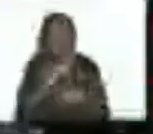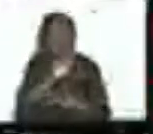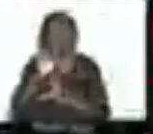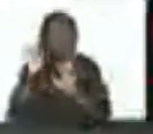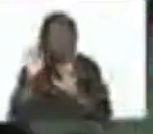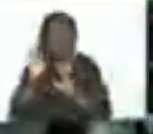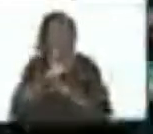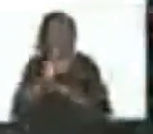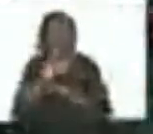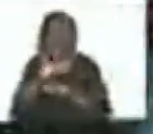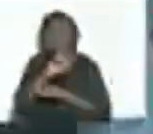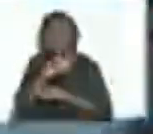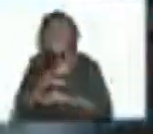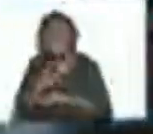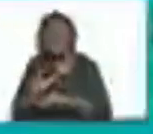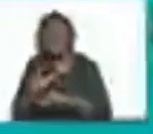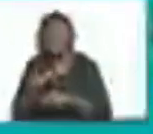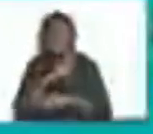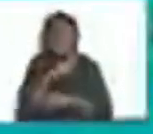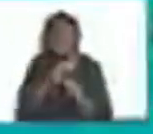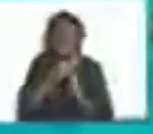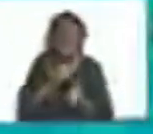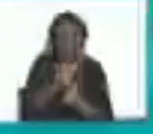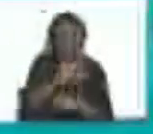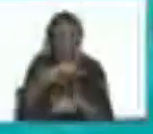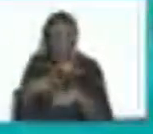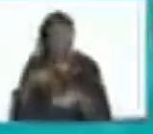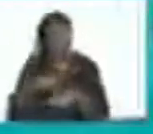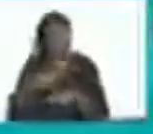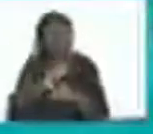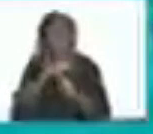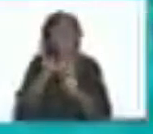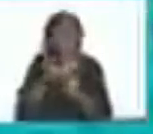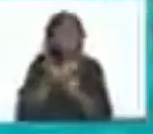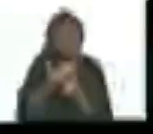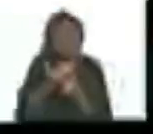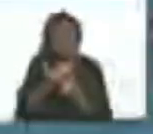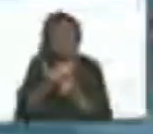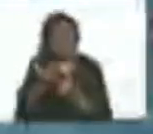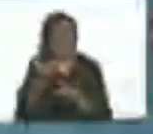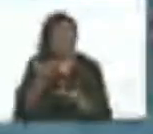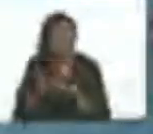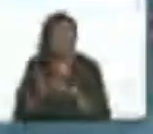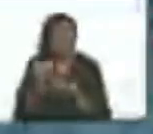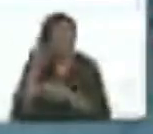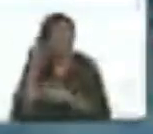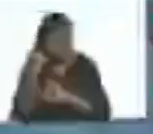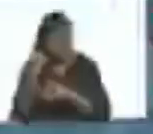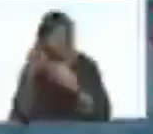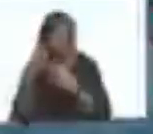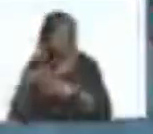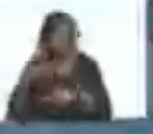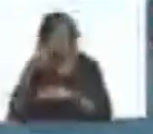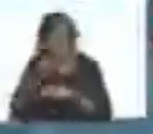Authority. With another location selected, Cooper says the concept has some merit, as the Bahamas is a high-end destination with